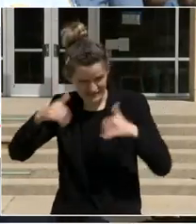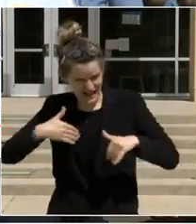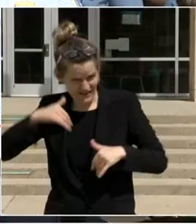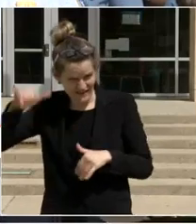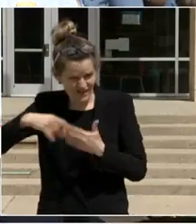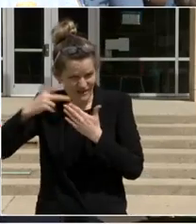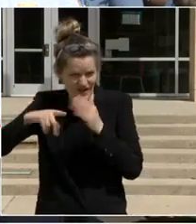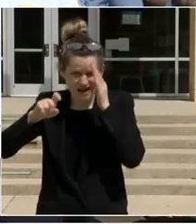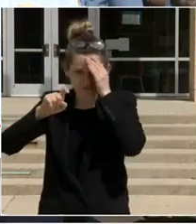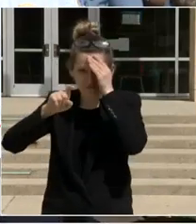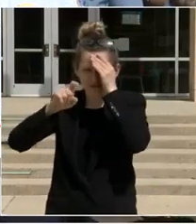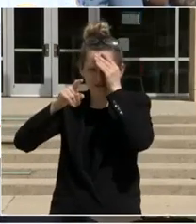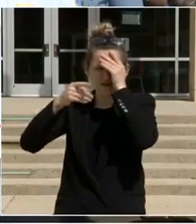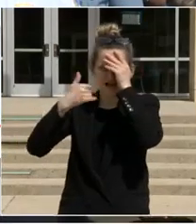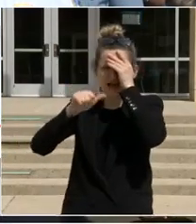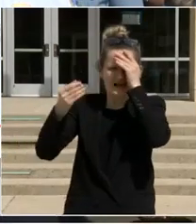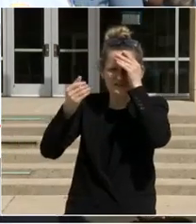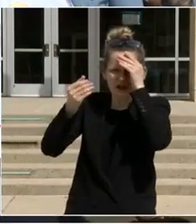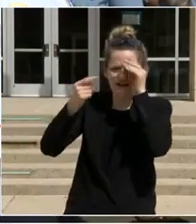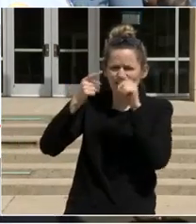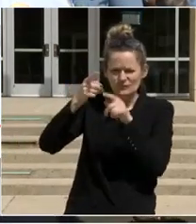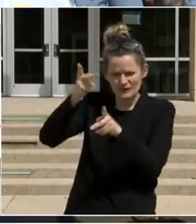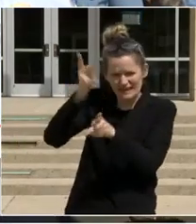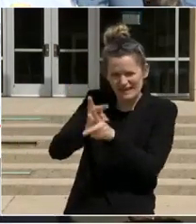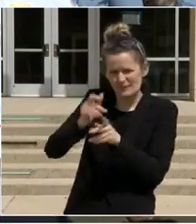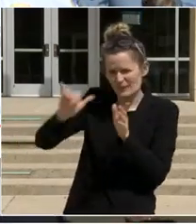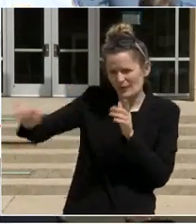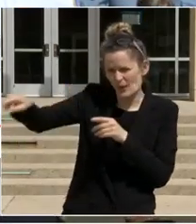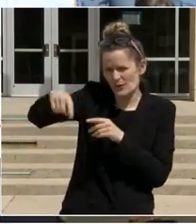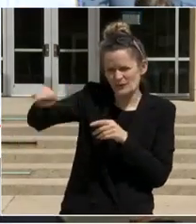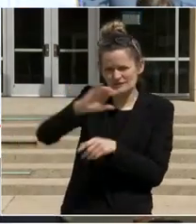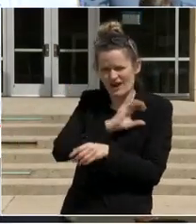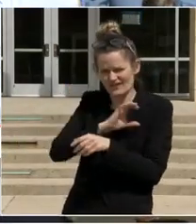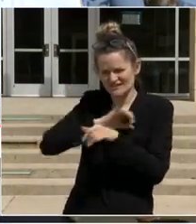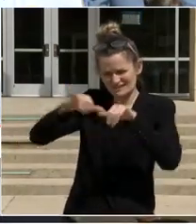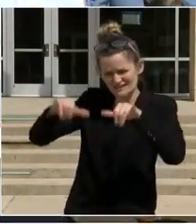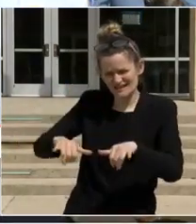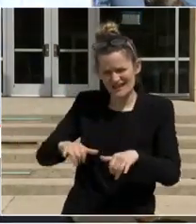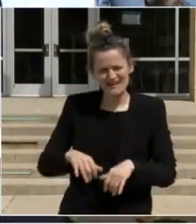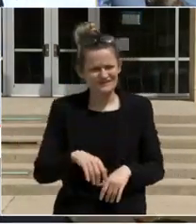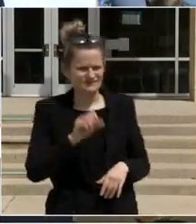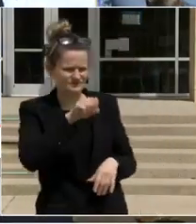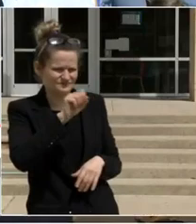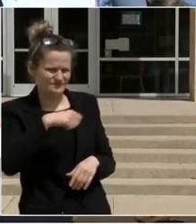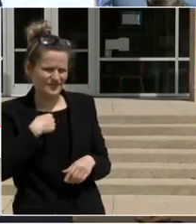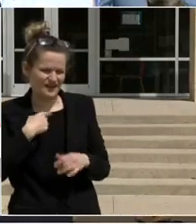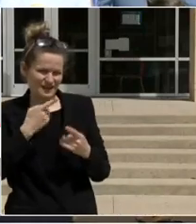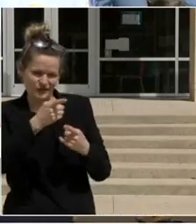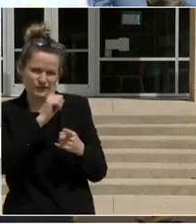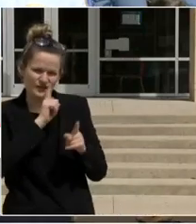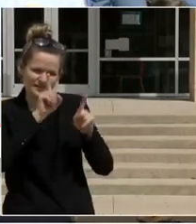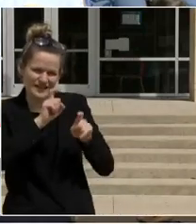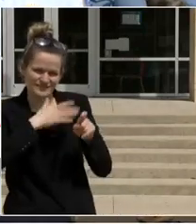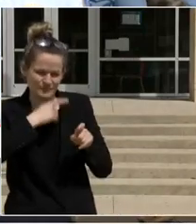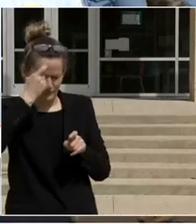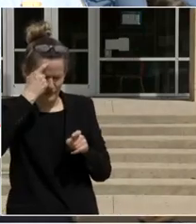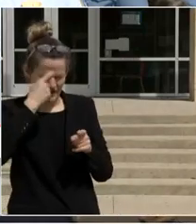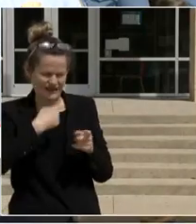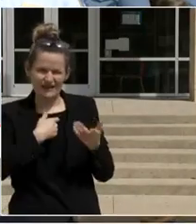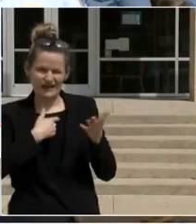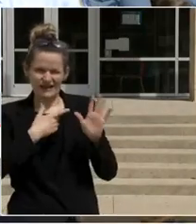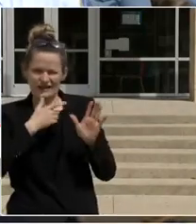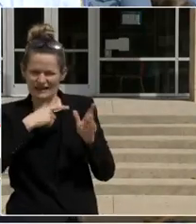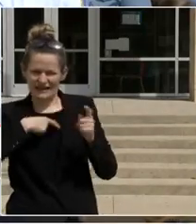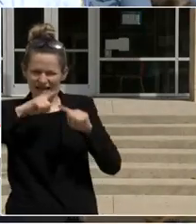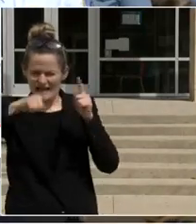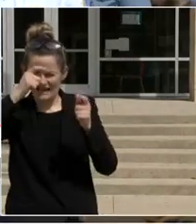you're doing to keep these officers? Sure. I think I'm going to ask the chief, because you're testing my memory on senior police. But we worked over the